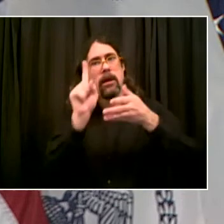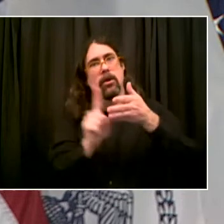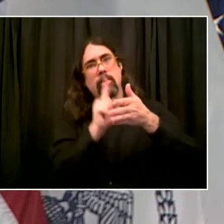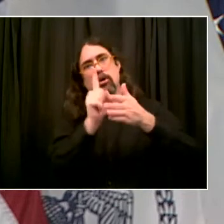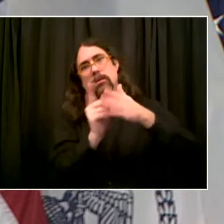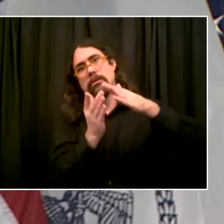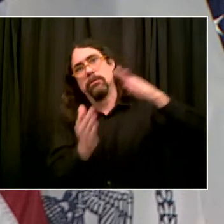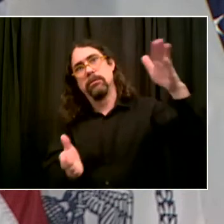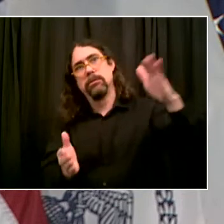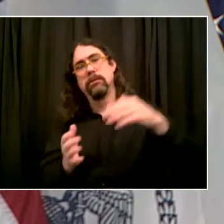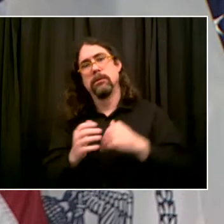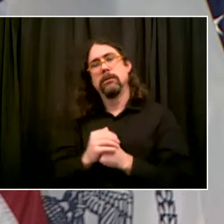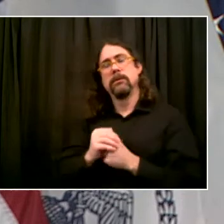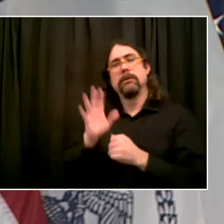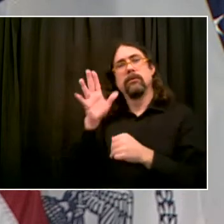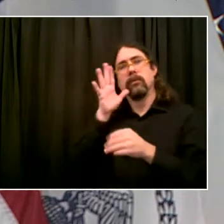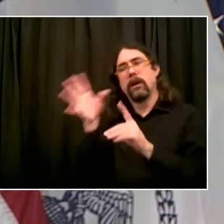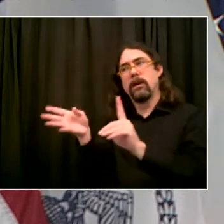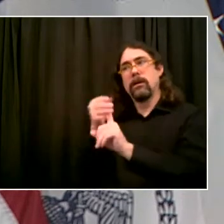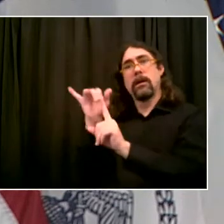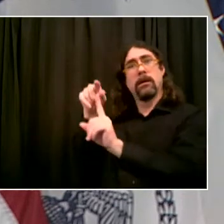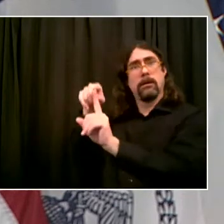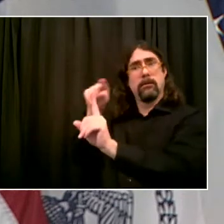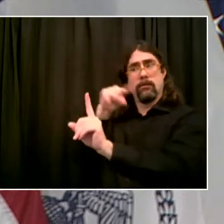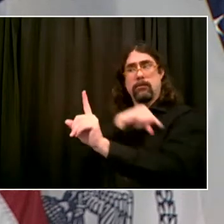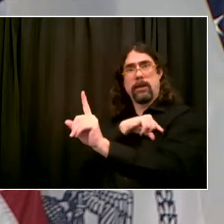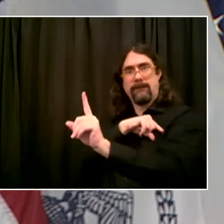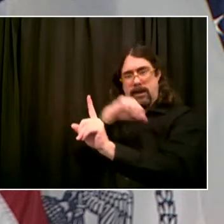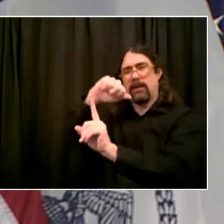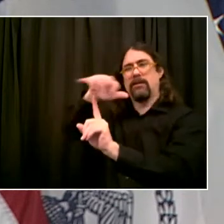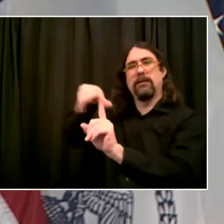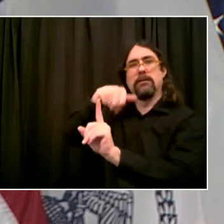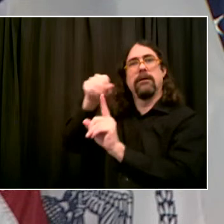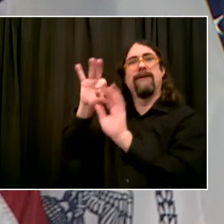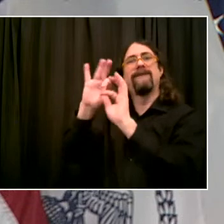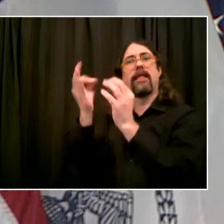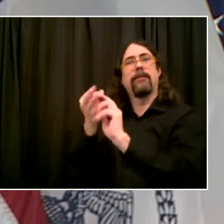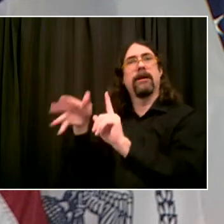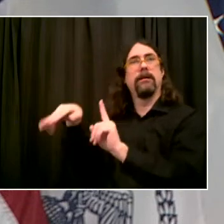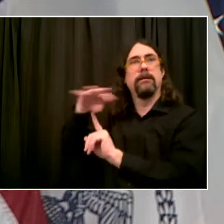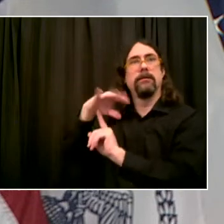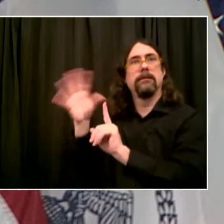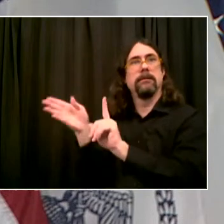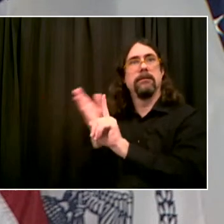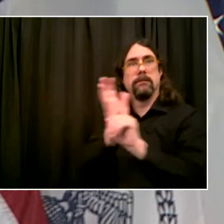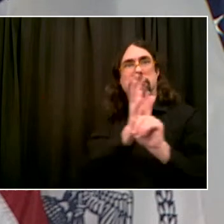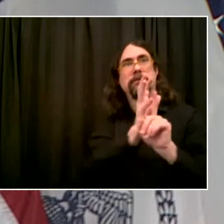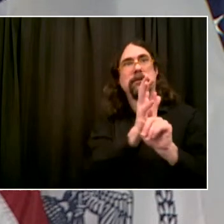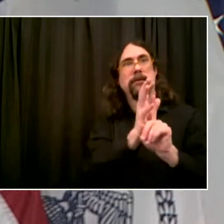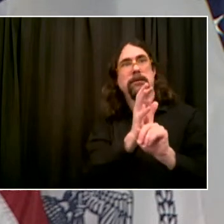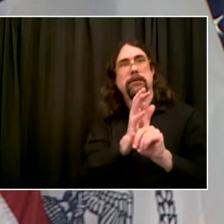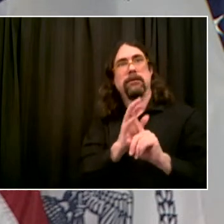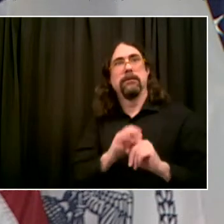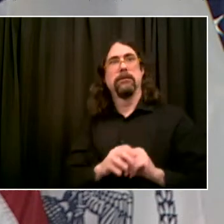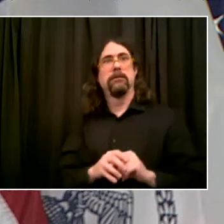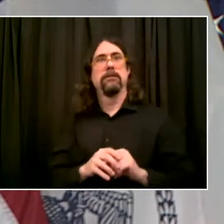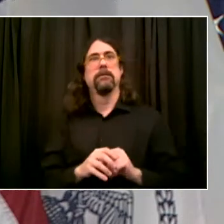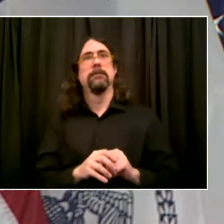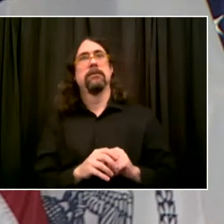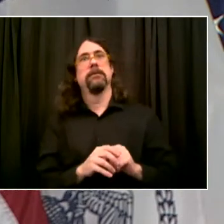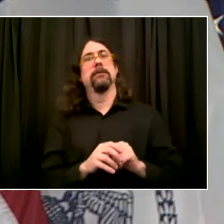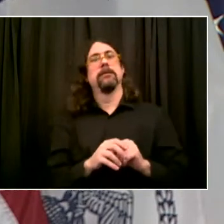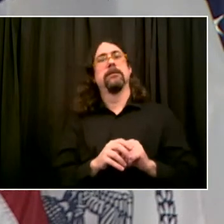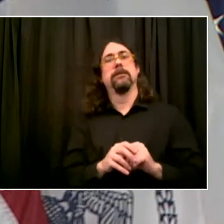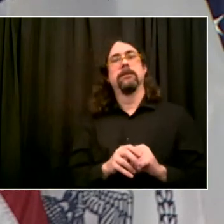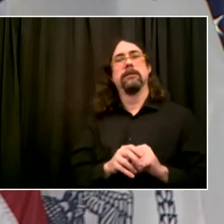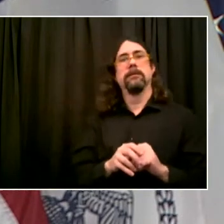who qualify. So it's a special way of making sure we get to some of the folks who are in most danger. So those are some